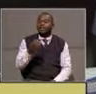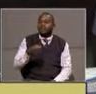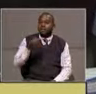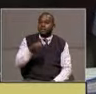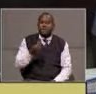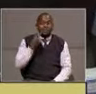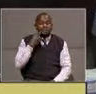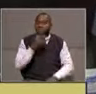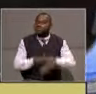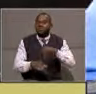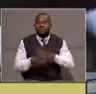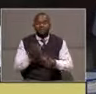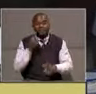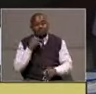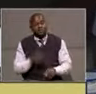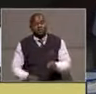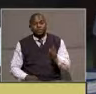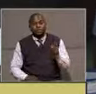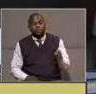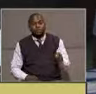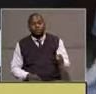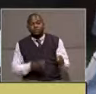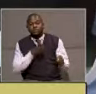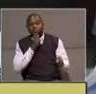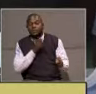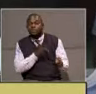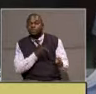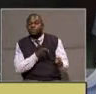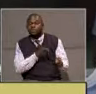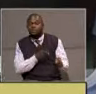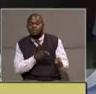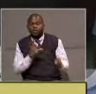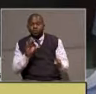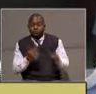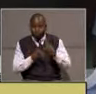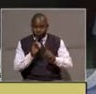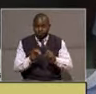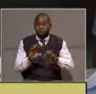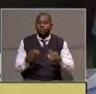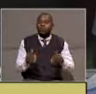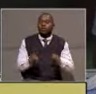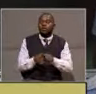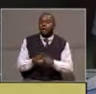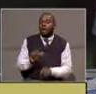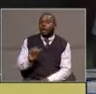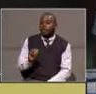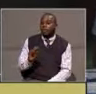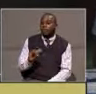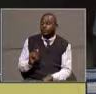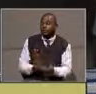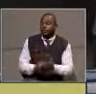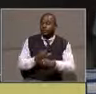saw anybody. This gentleman, I met him in the Commission of Inquiry. Although Amos Nzei acquired the